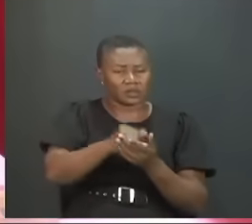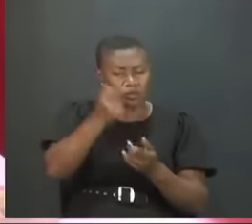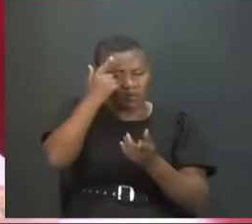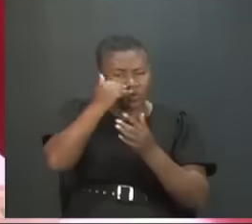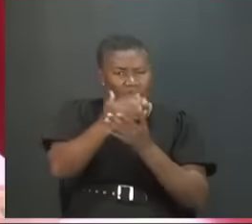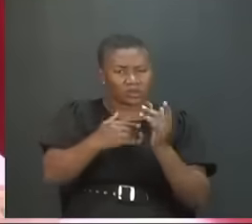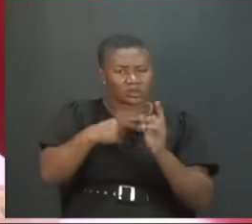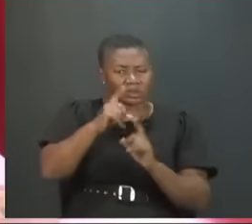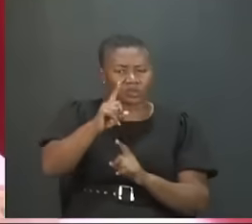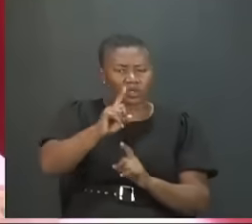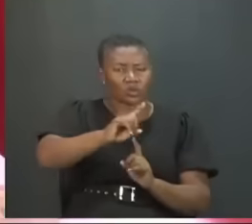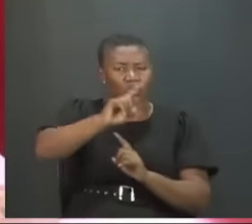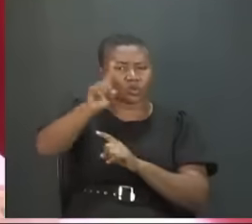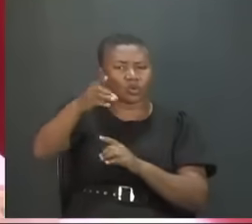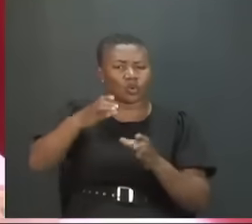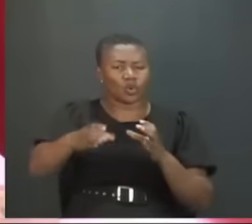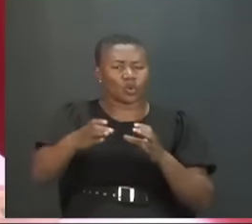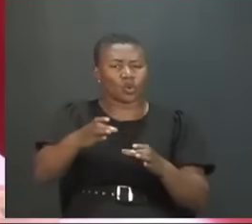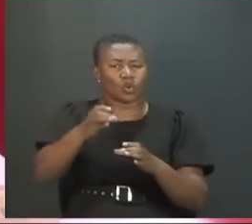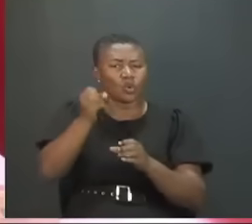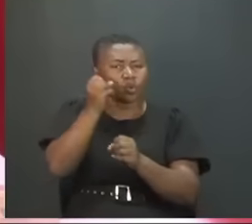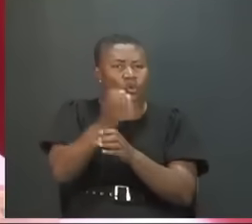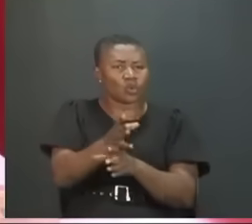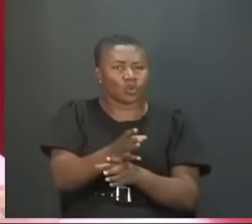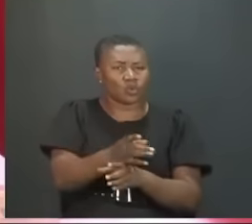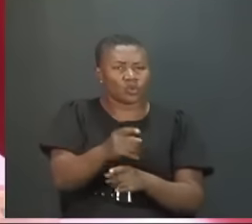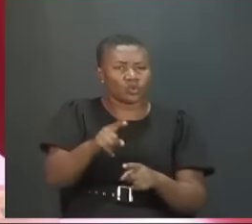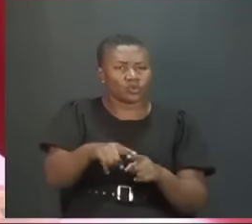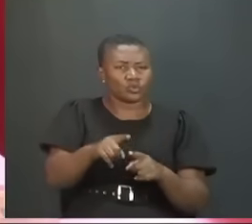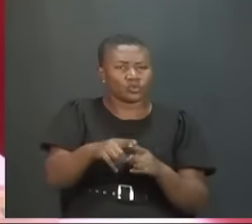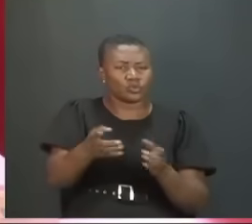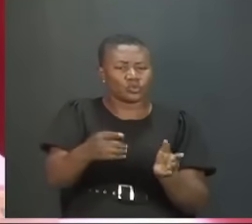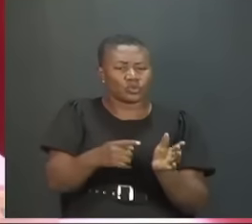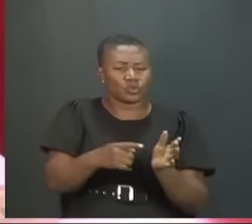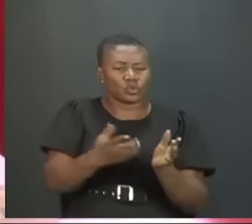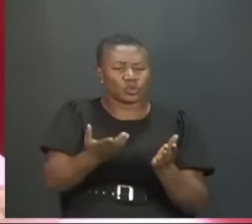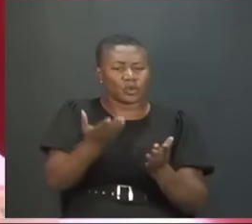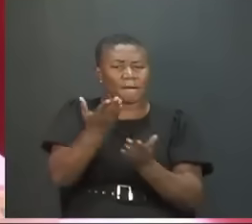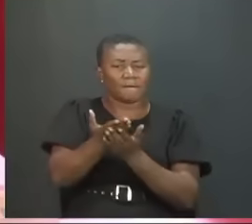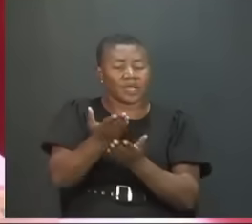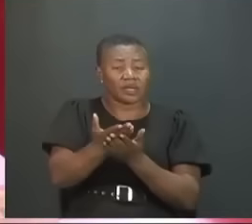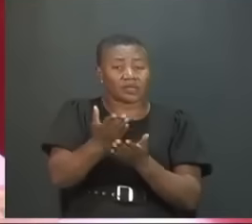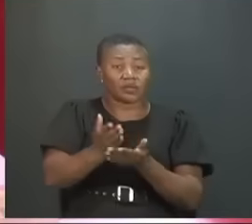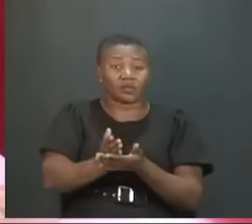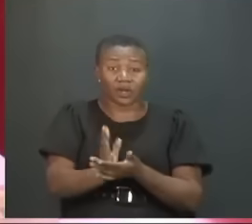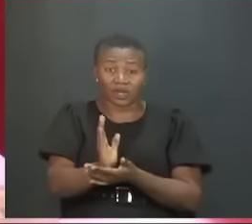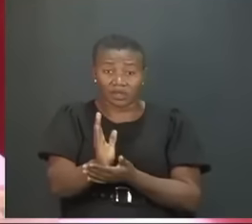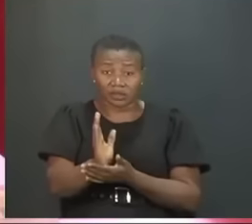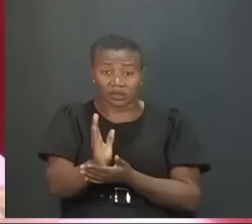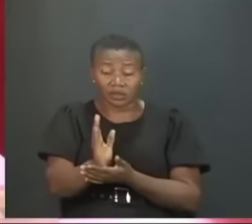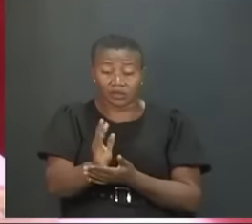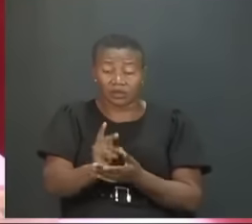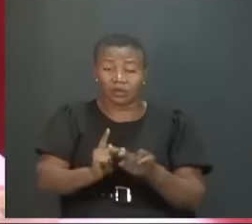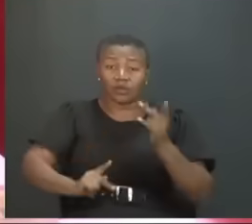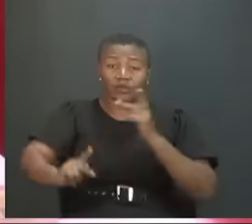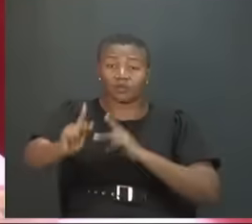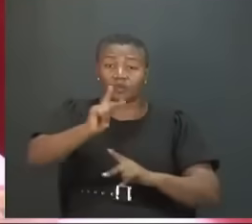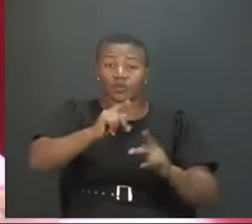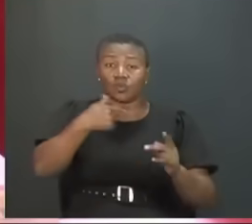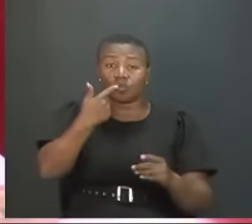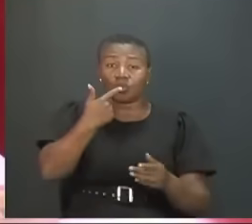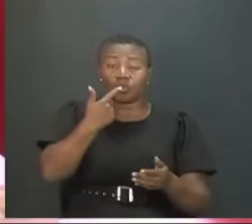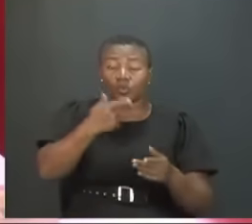court to vindicate the rights of the people who were